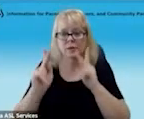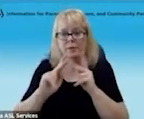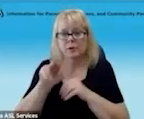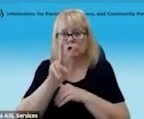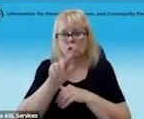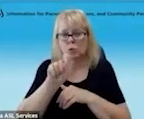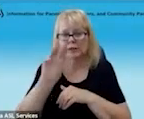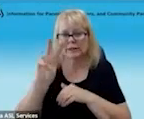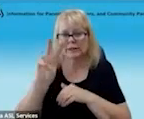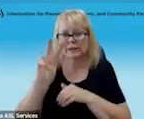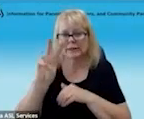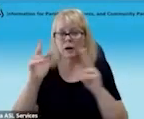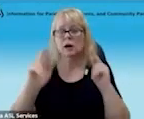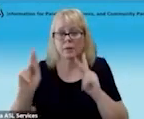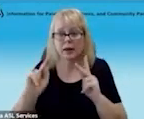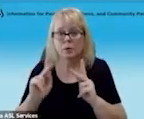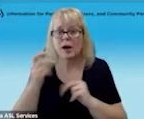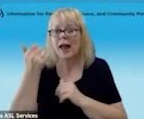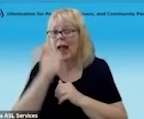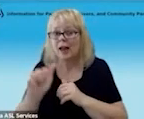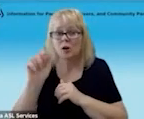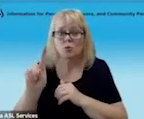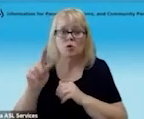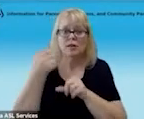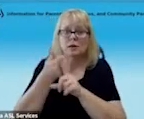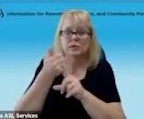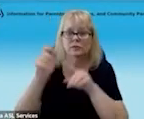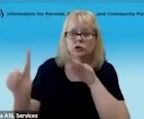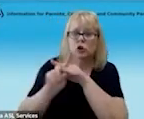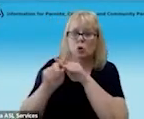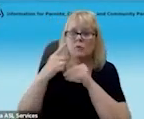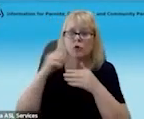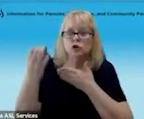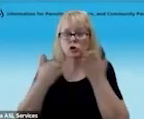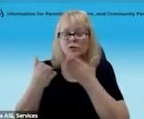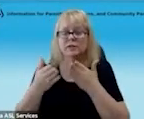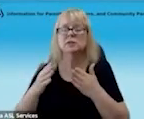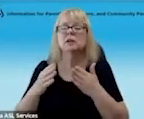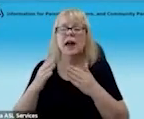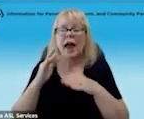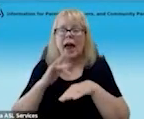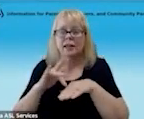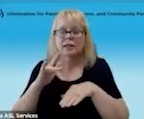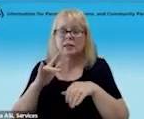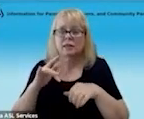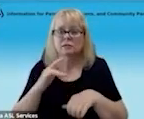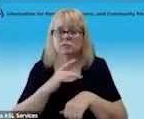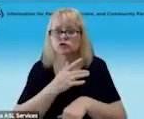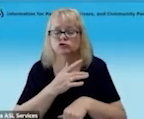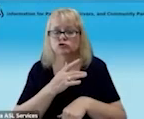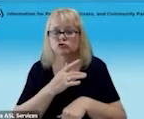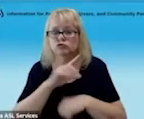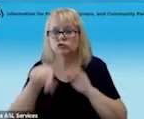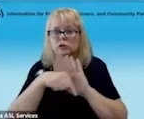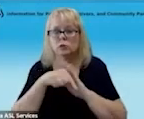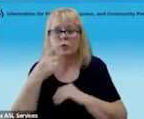other situations. Very frequently, this is our charge. We have a service population of about 2.6